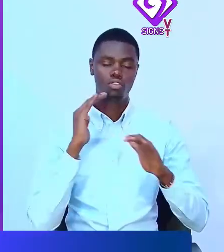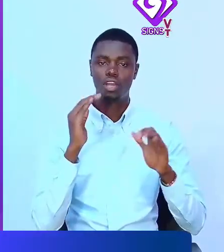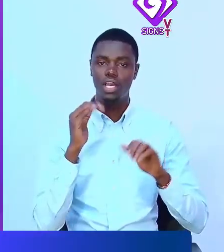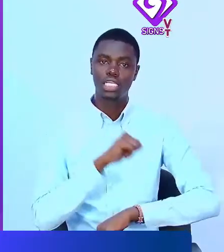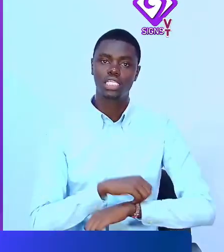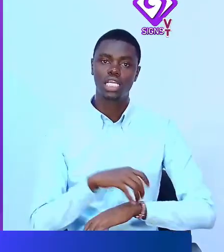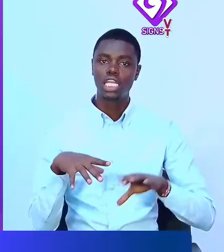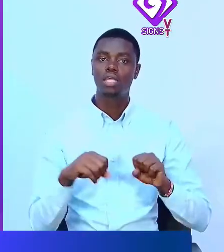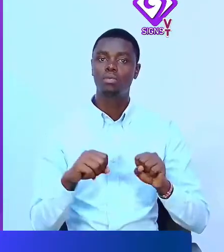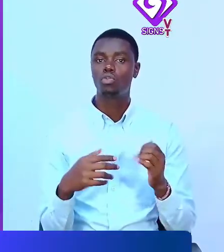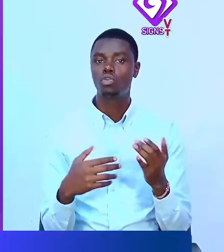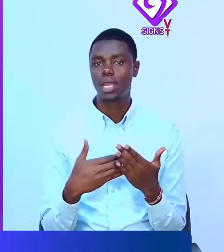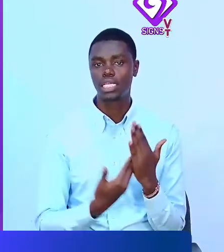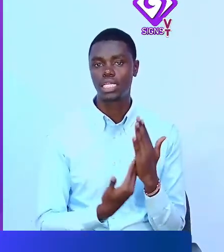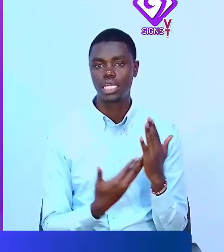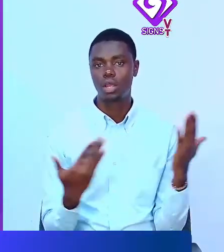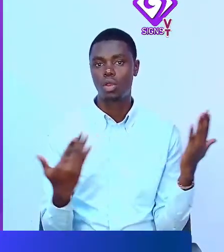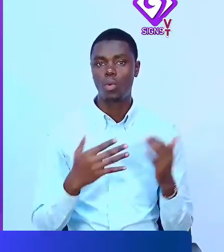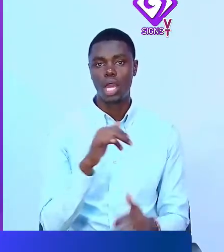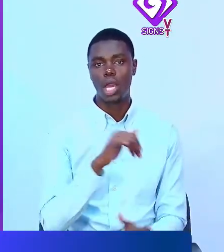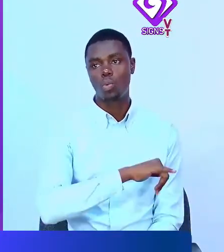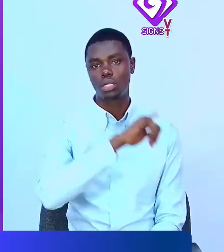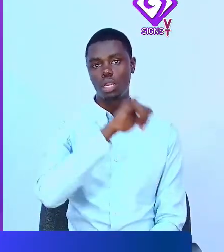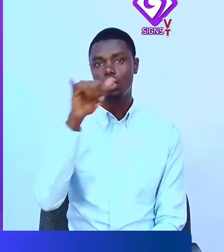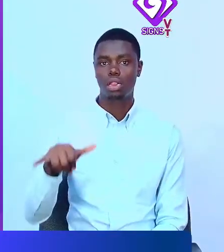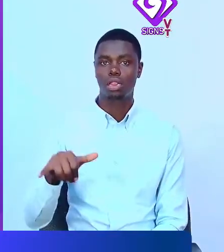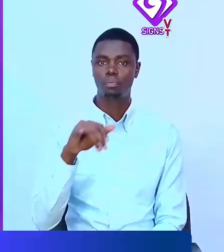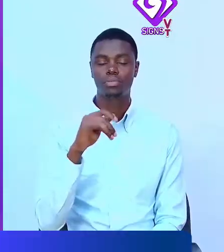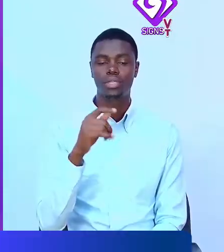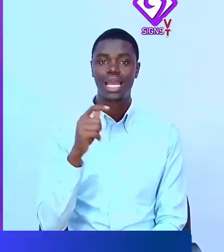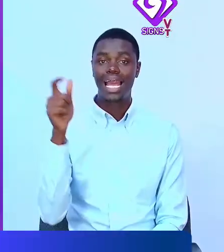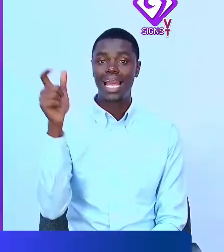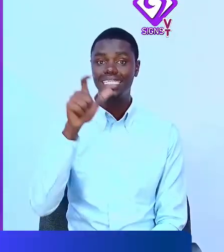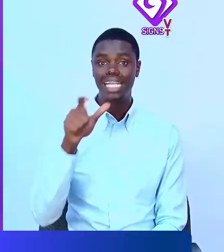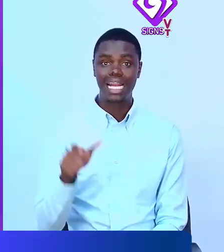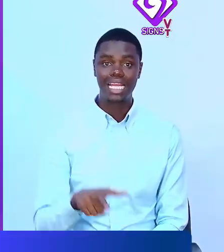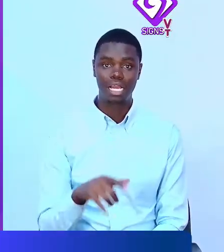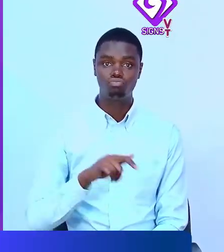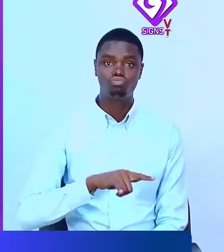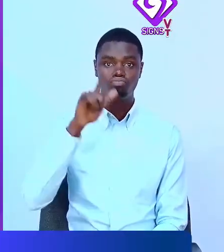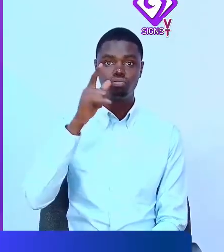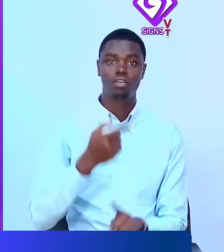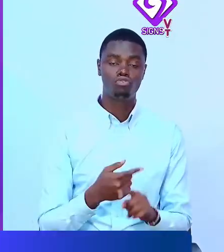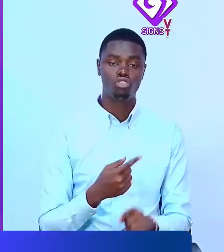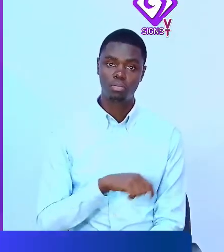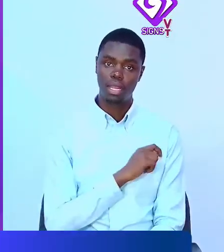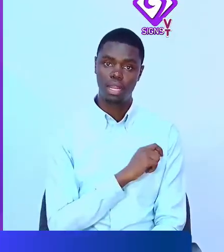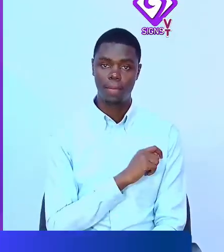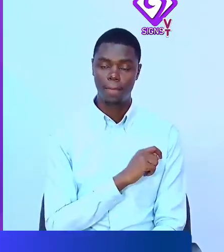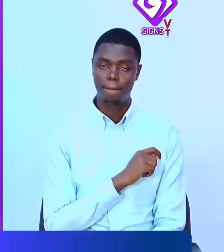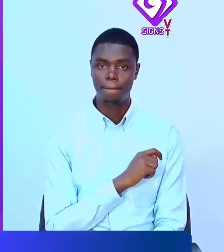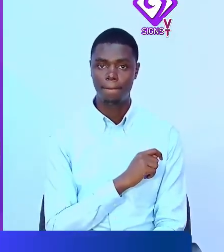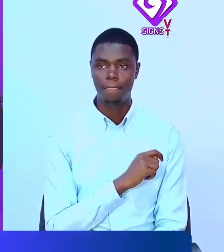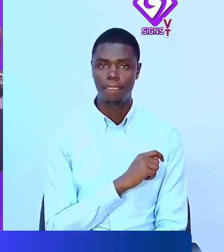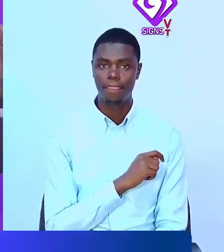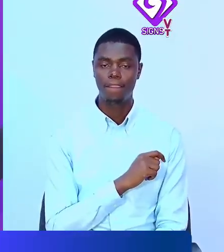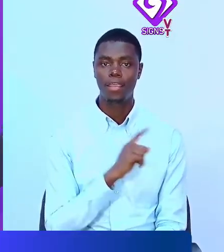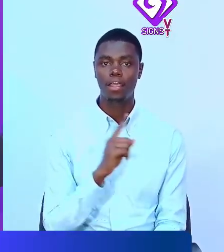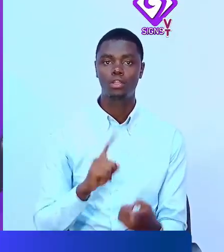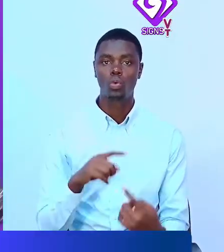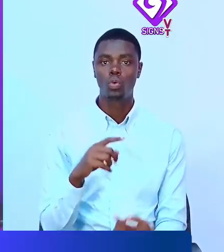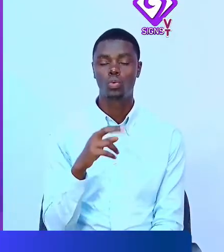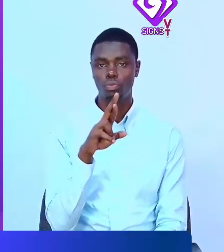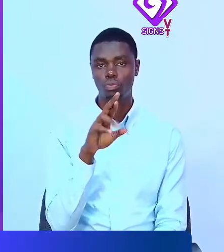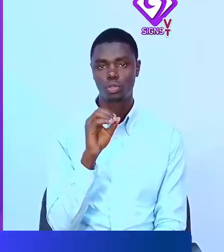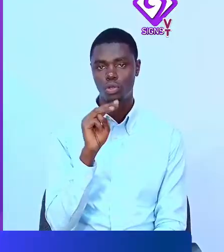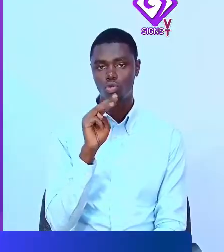booked me a ticket where I was now flying Alitalia, Air Italia, from Spain to Rome.